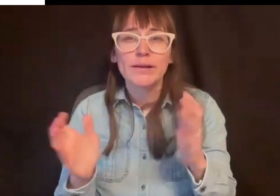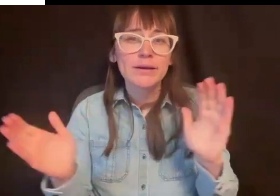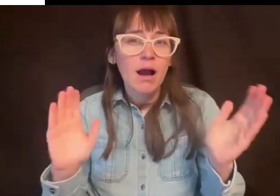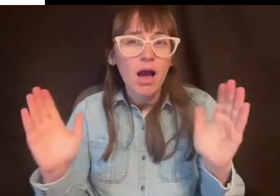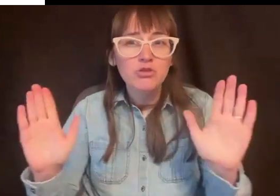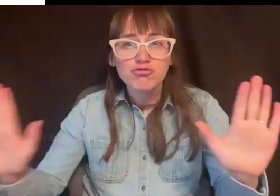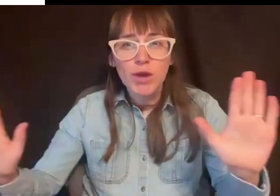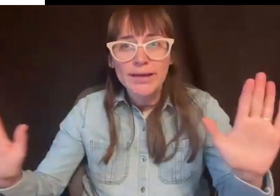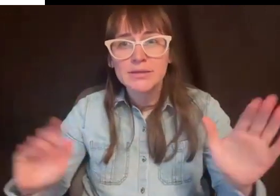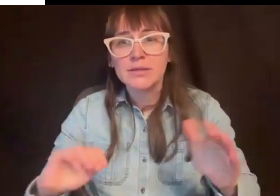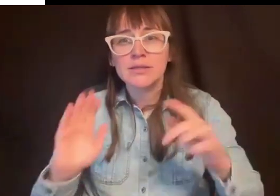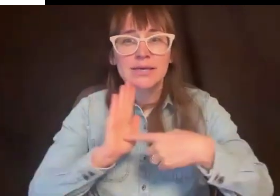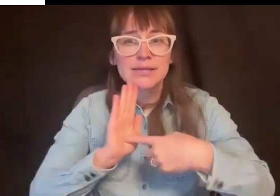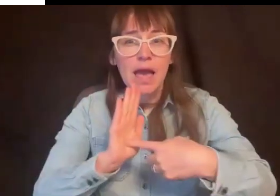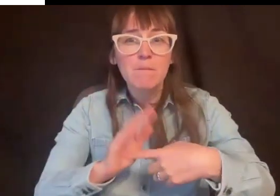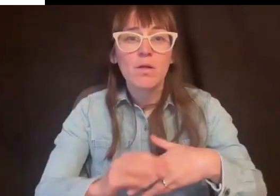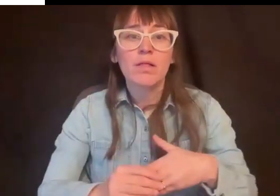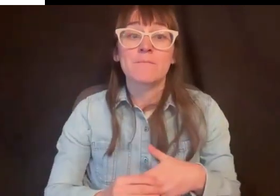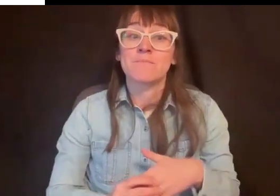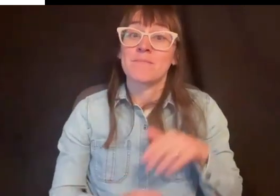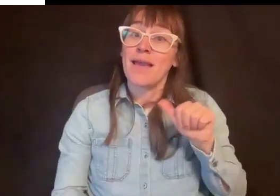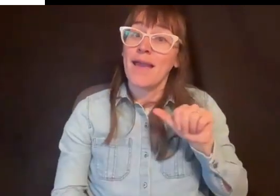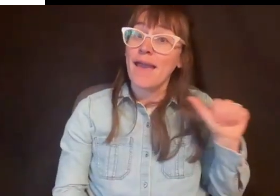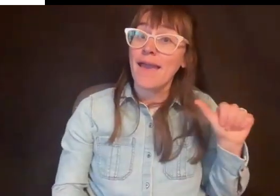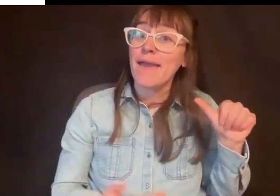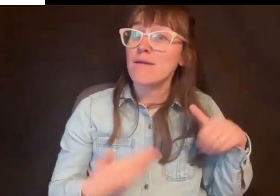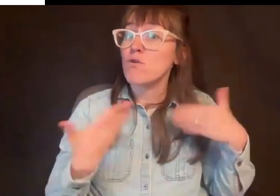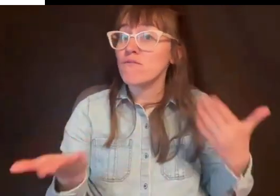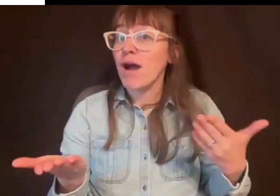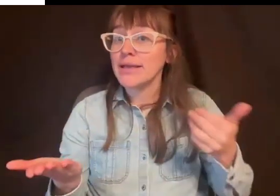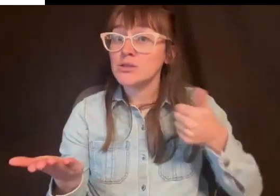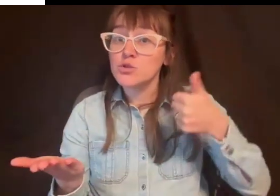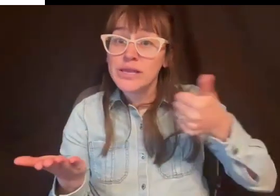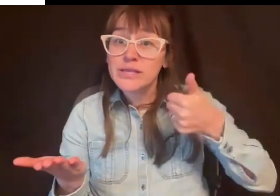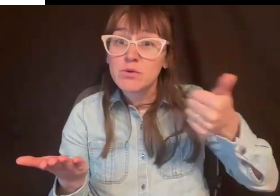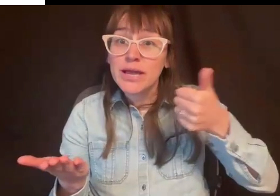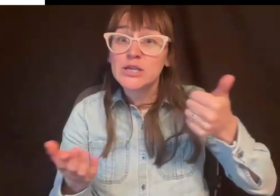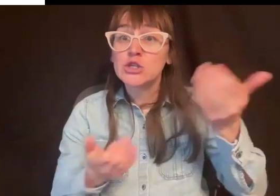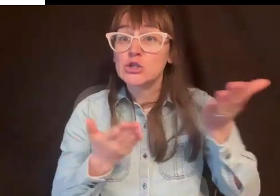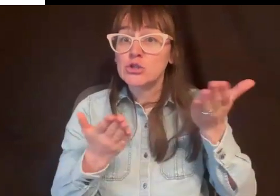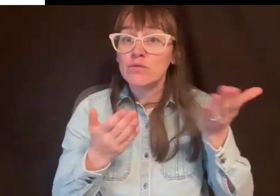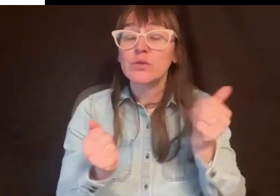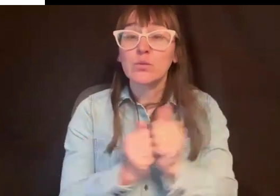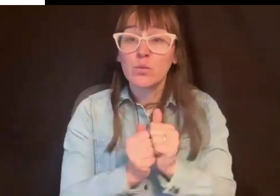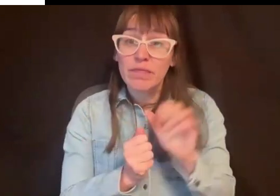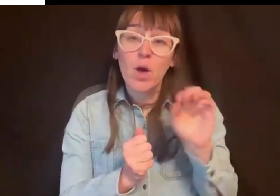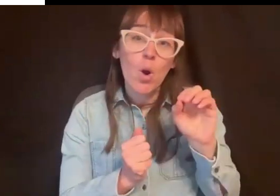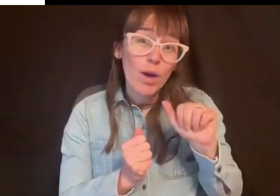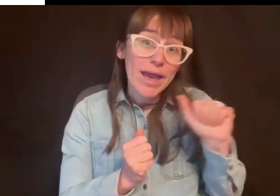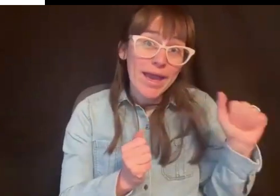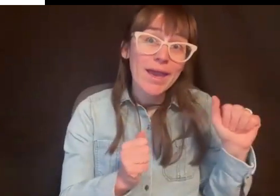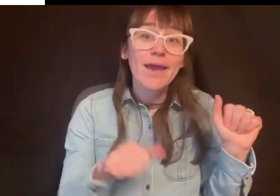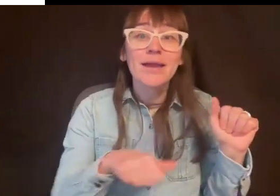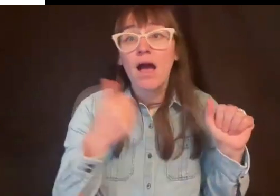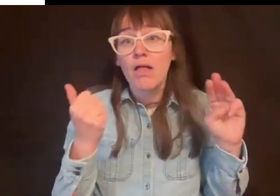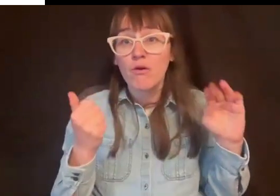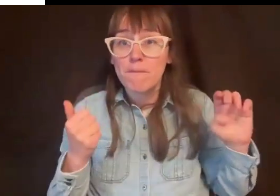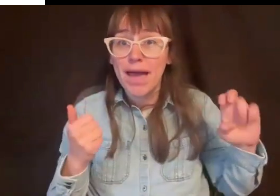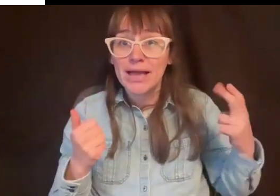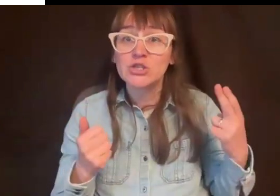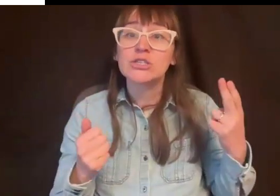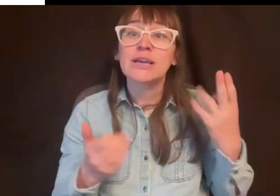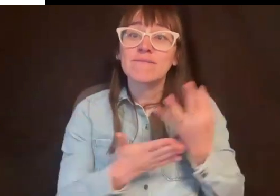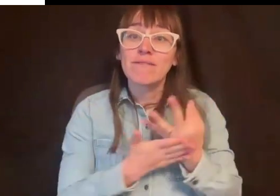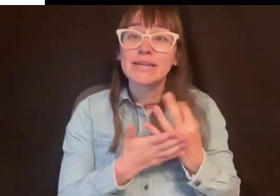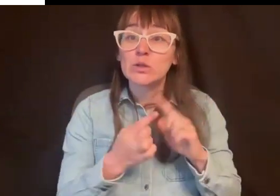examples of this. The AAA provides transportation services with Older Americans Act and other matching funding to clients in its planning and service area